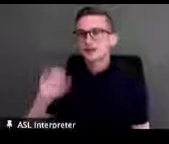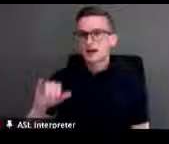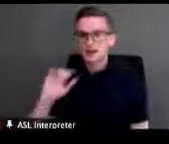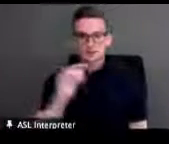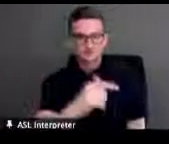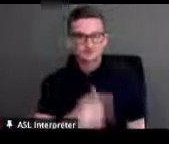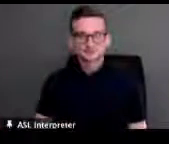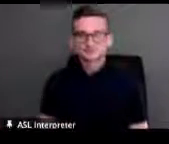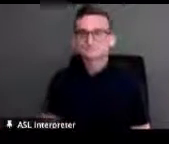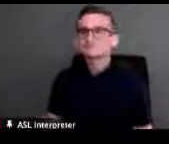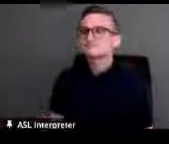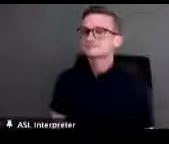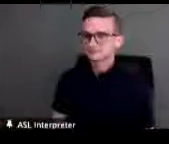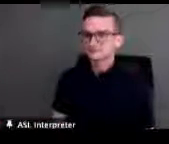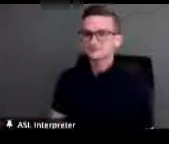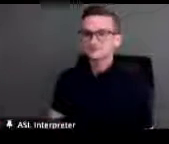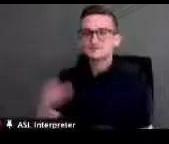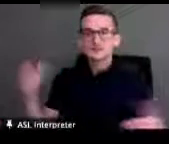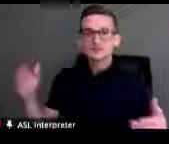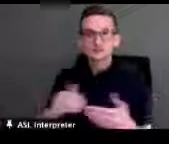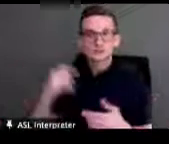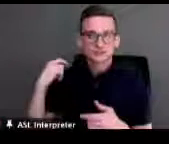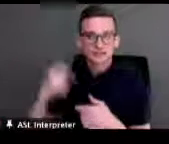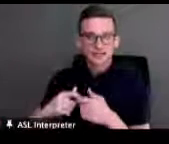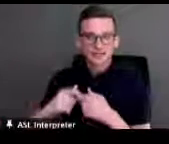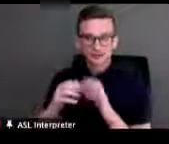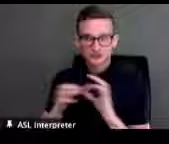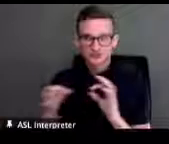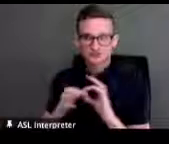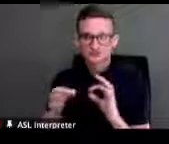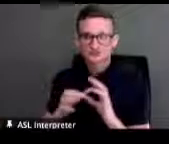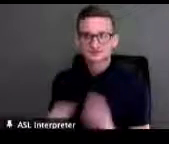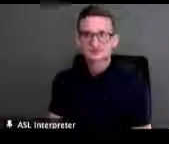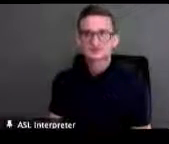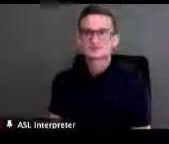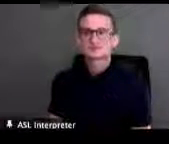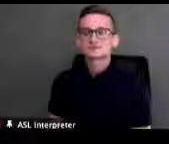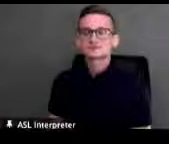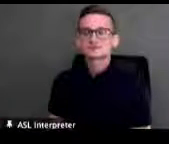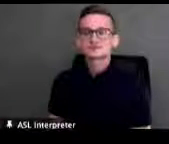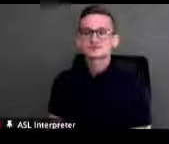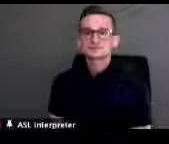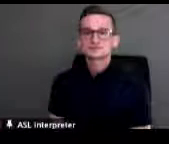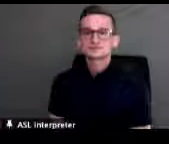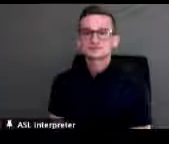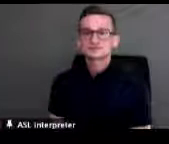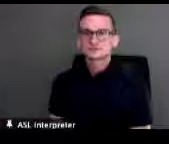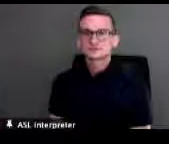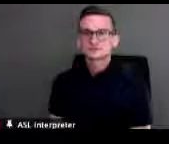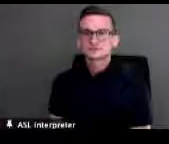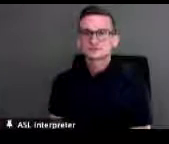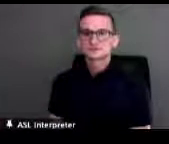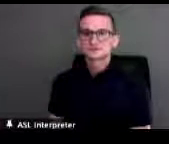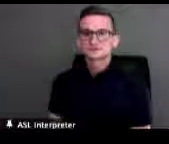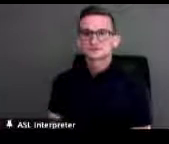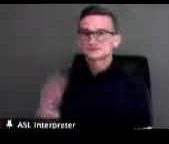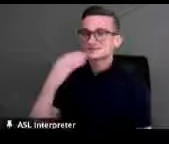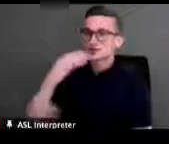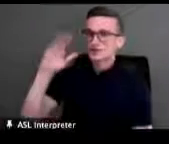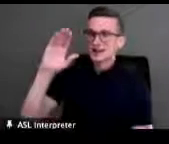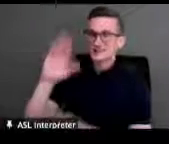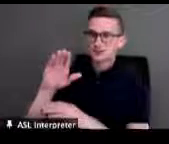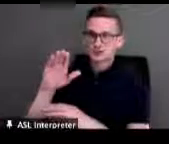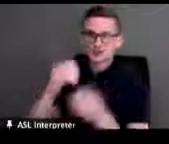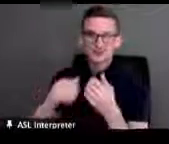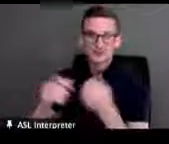Gracias. Buenas tardes todos de California. Es un placer servirle desde San Diego. Good afternoon, everyone